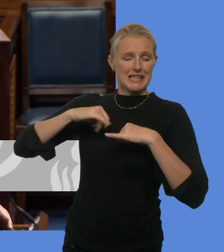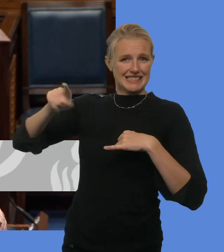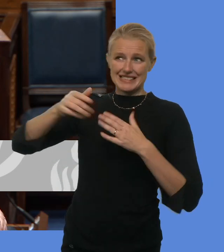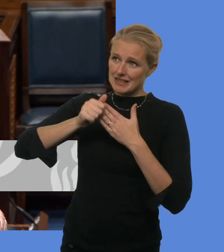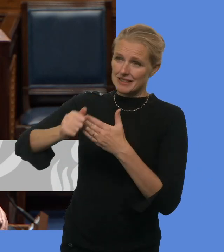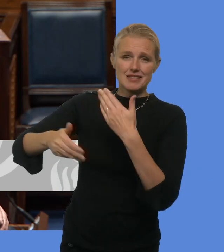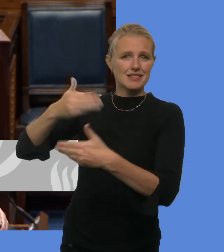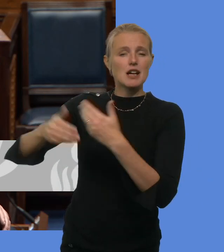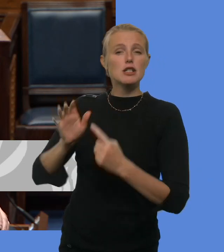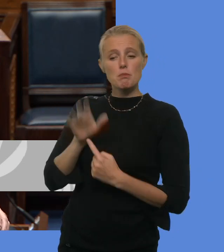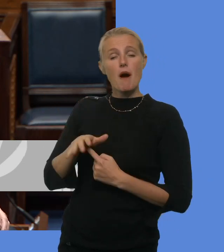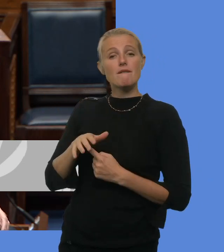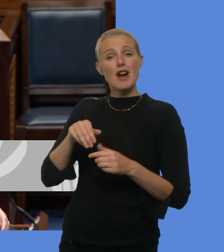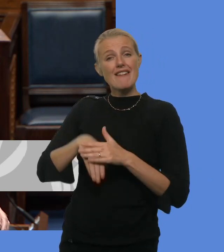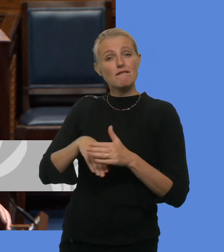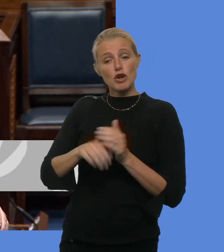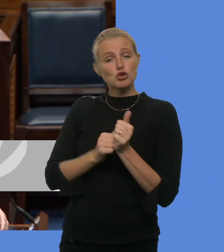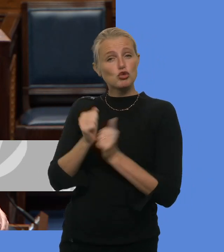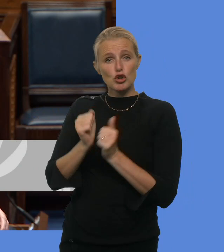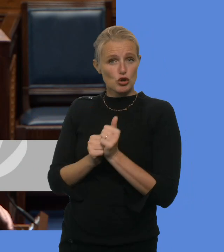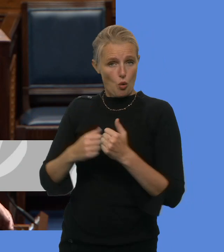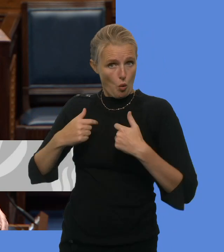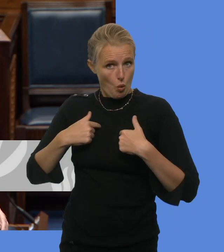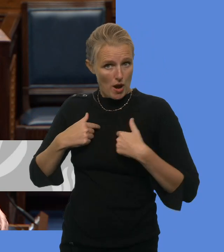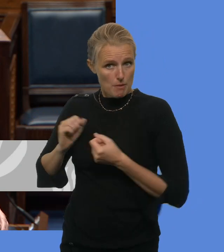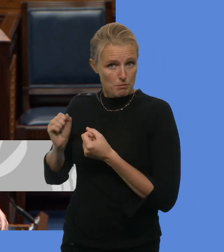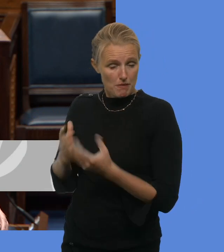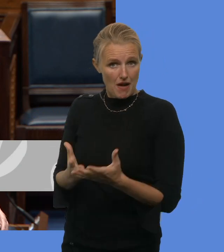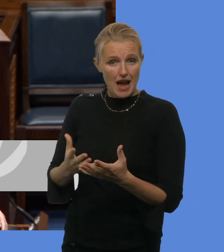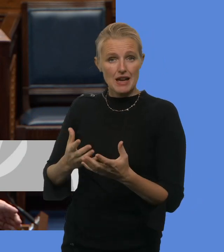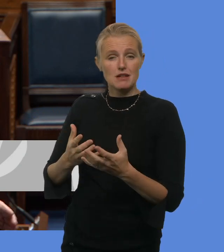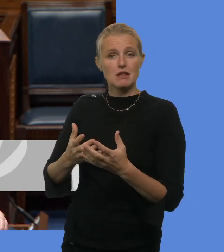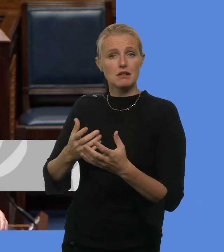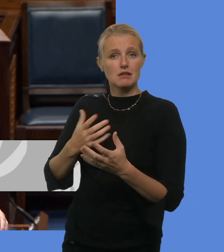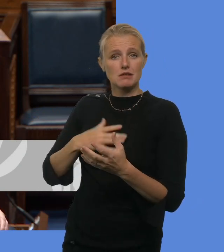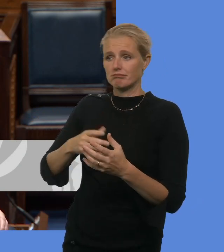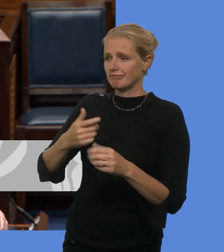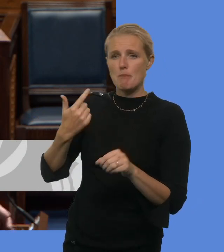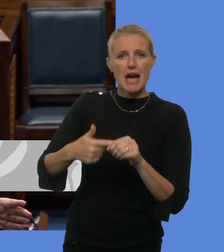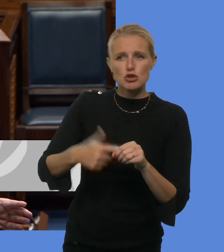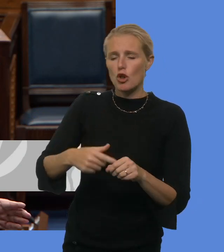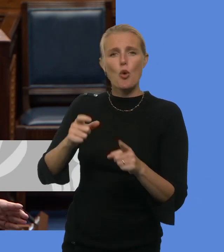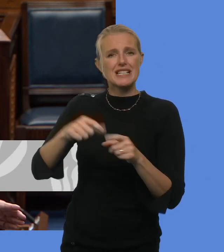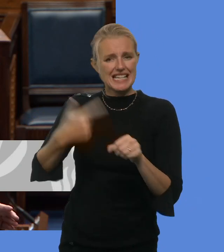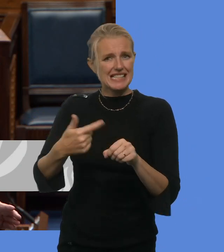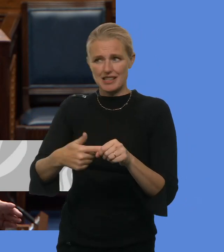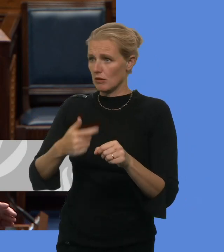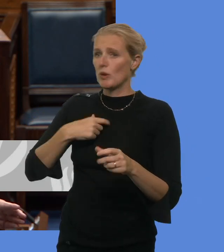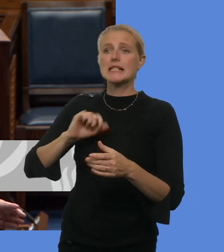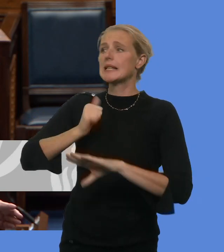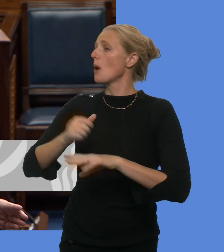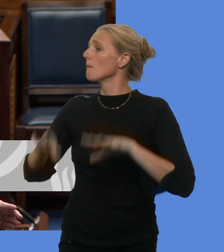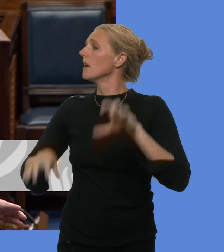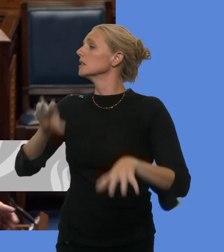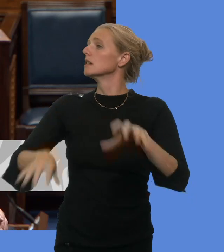Department of Infrastructure, for instance, doesn't provide access to petrol stations or diesel stations. That's not part of